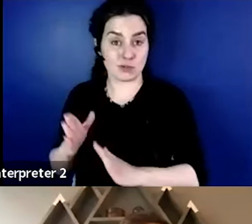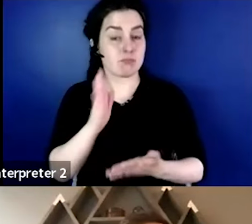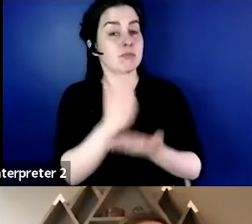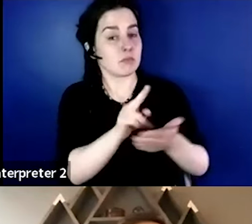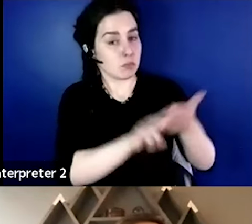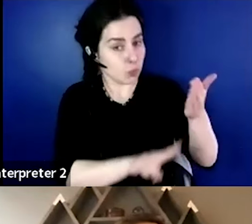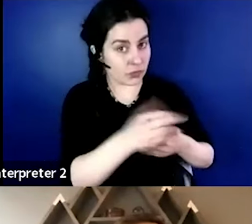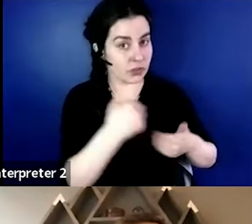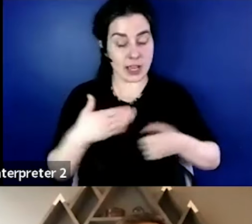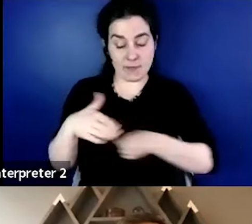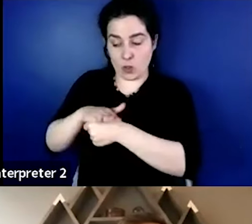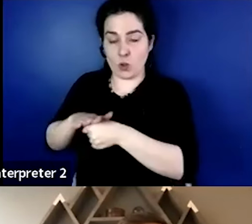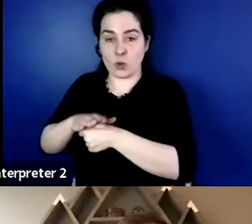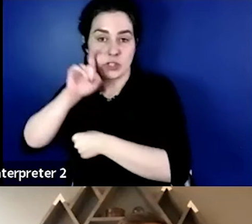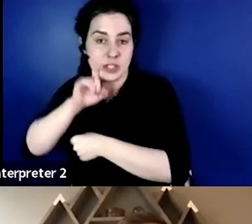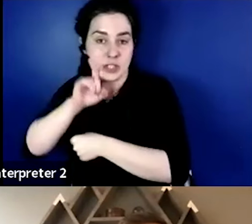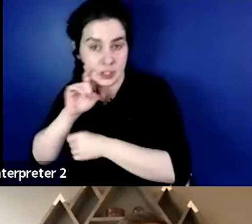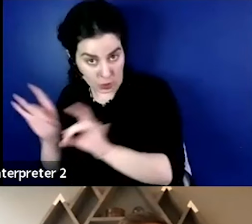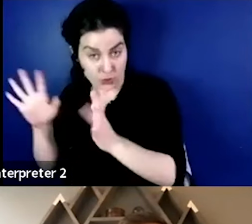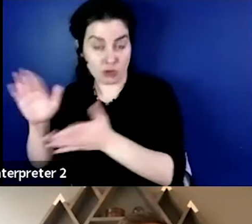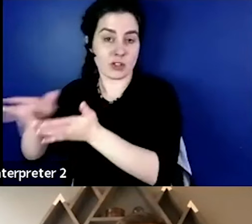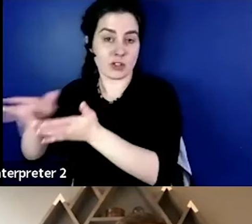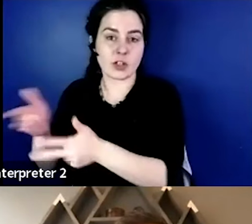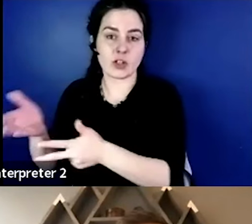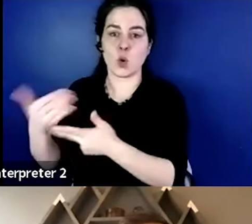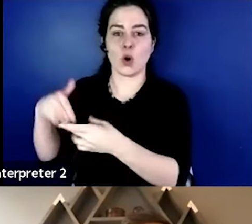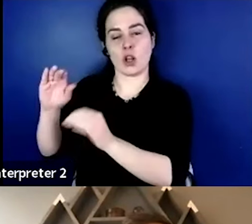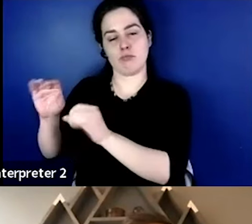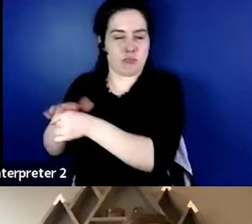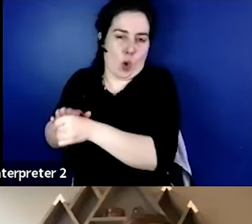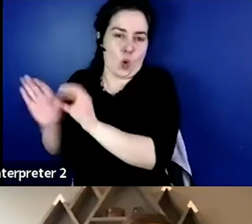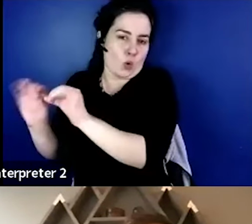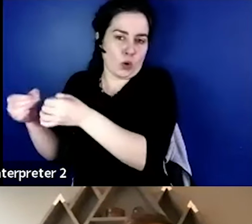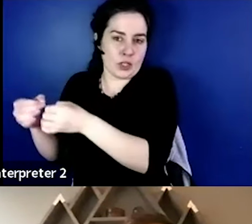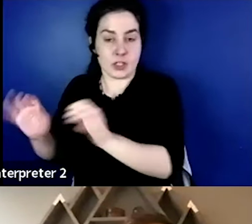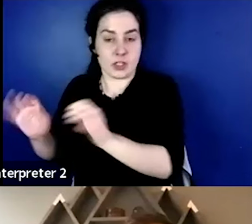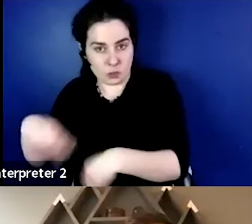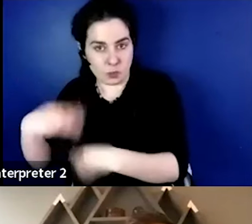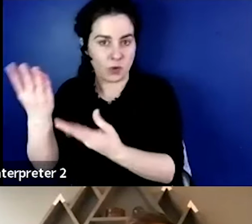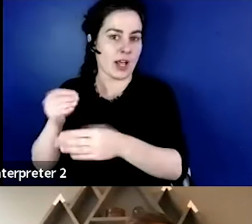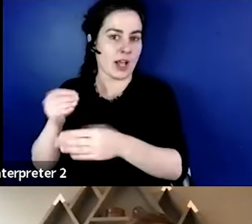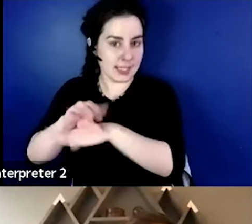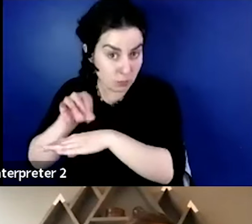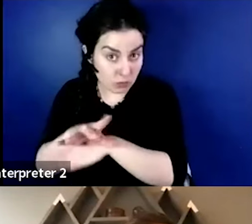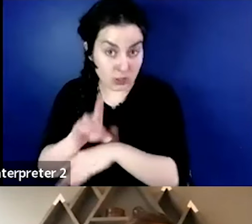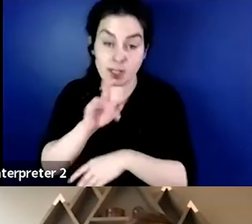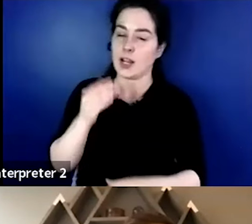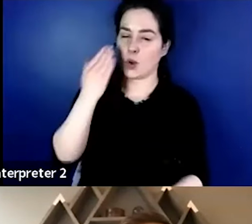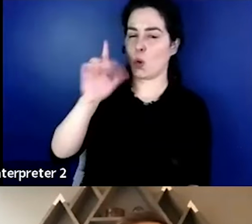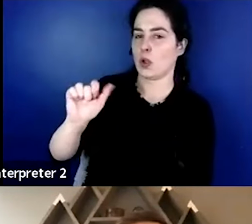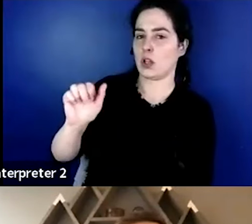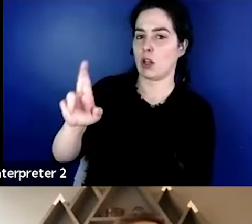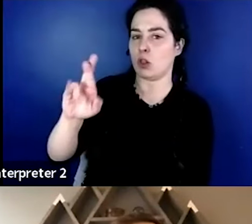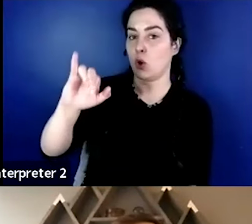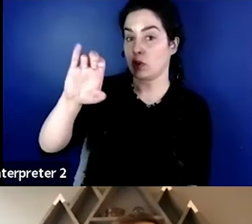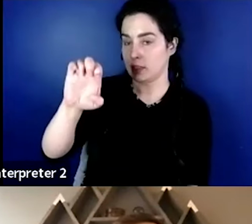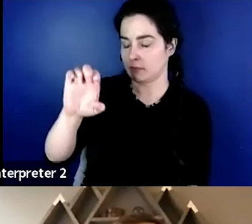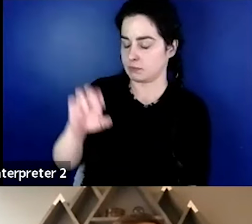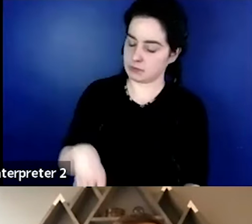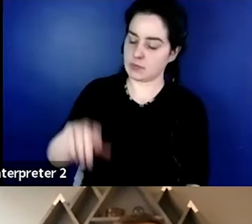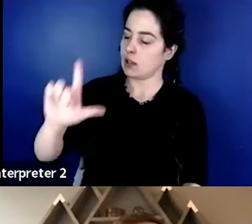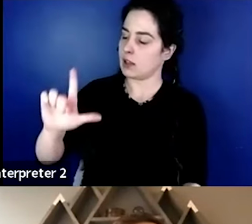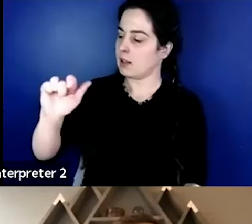partnership with a local sexual assault center or feminist organization to provide counseling that way. And I know Laurie has that. And that's a really great opportunity to do that kind of partnership